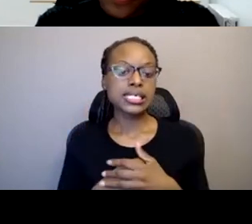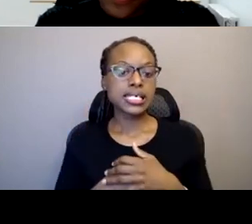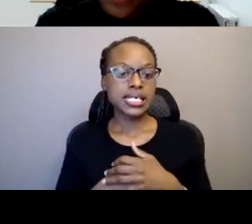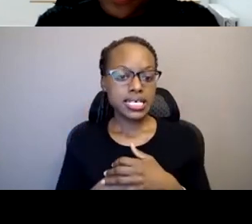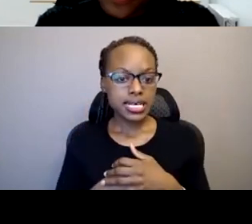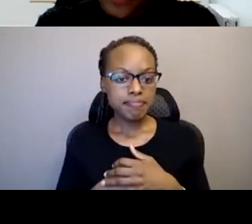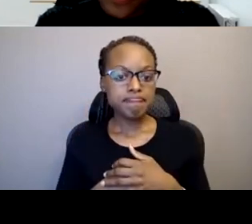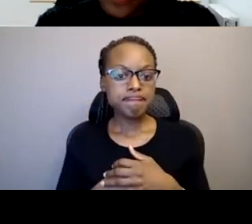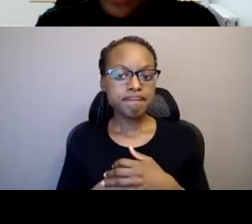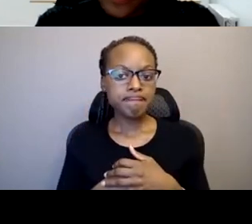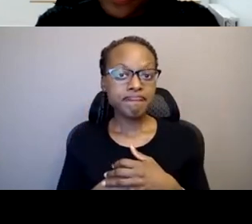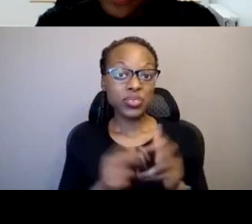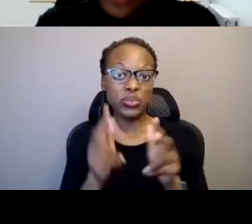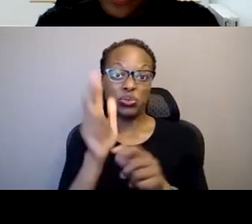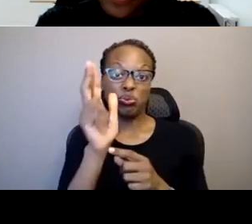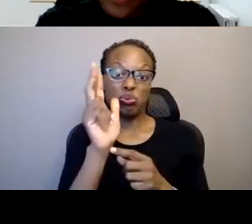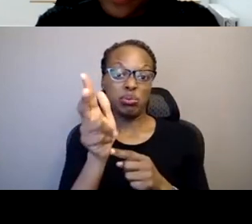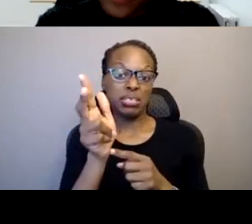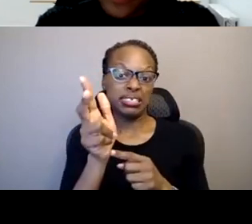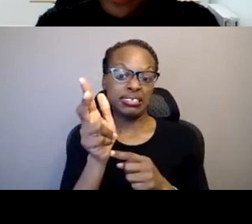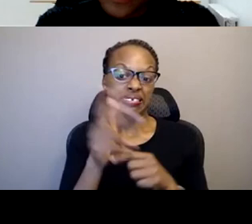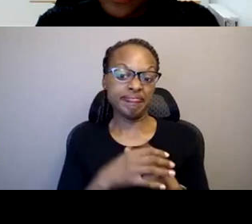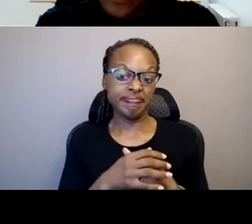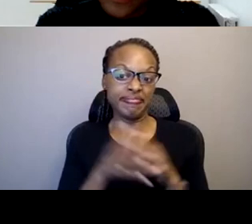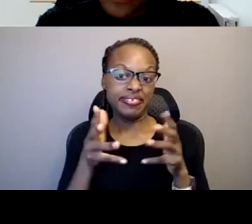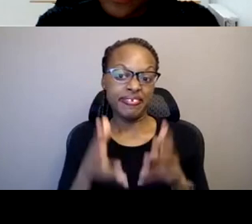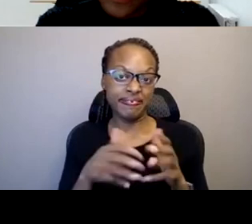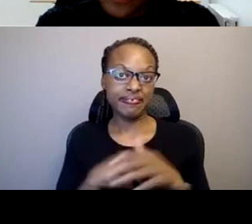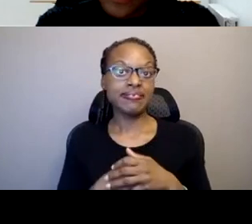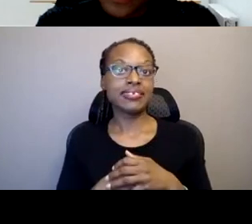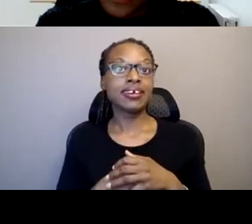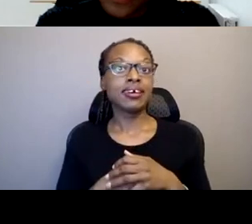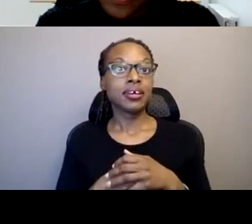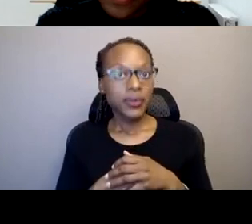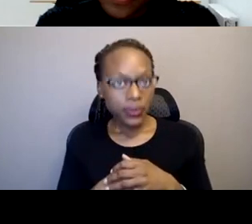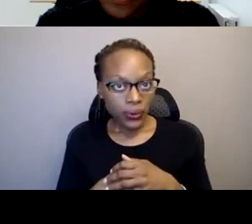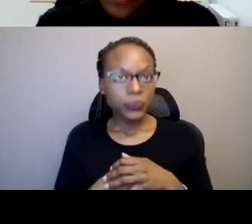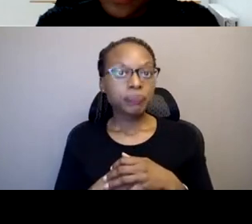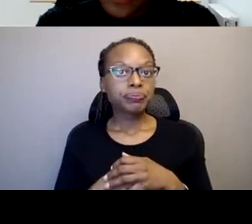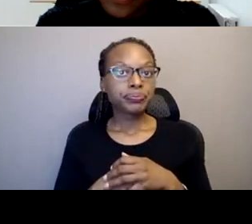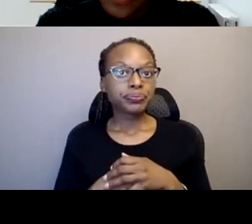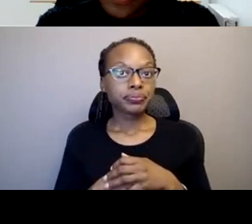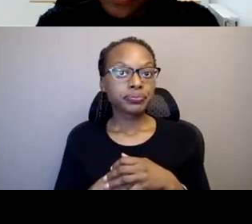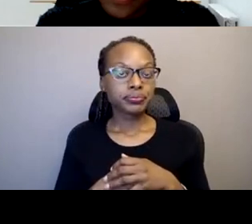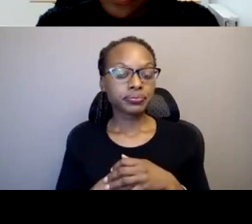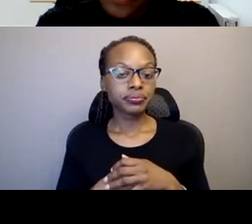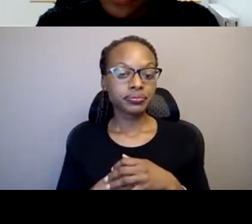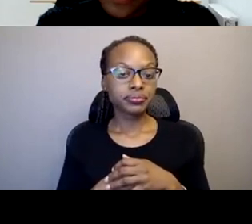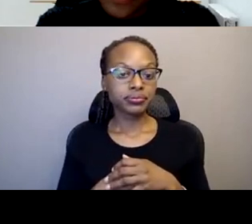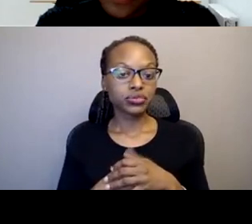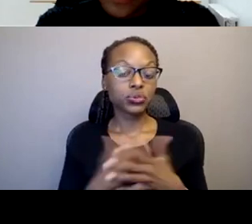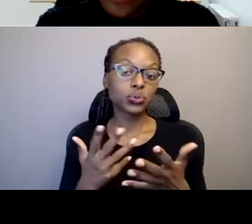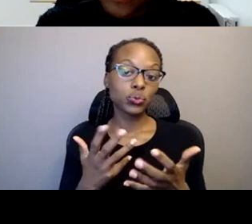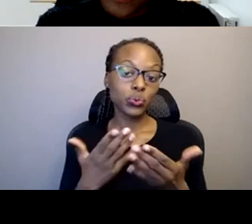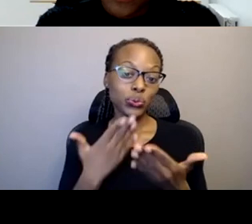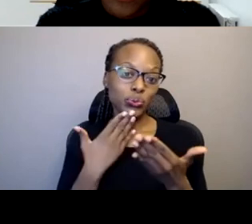we only have 3 more minutes. So before we leave, I want to just thank everybody for the